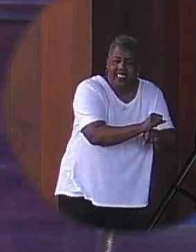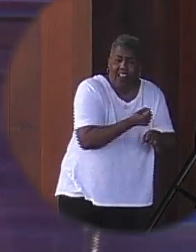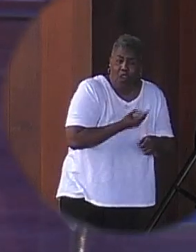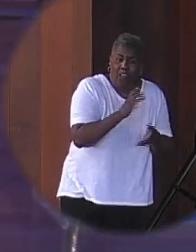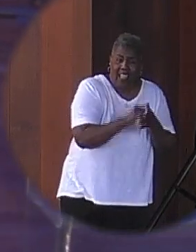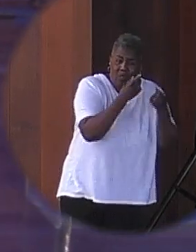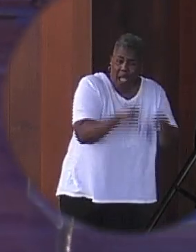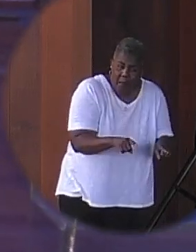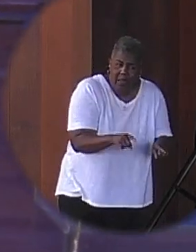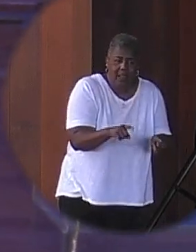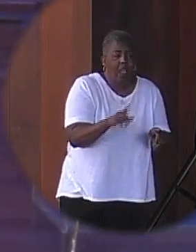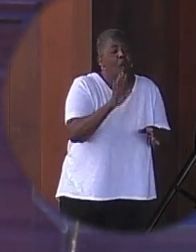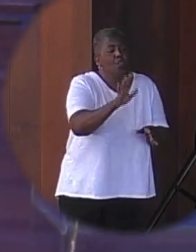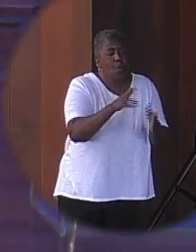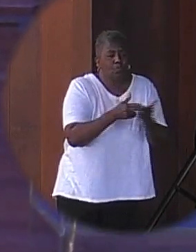then it ain't true.